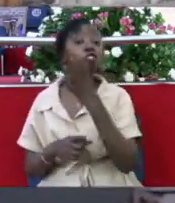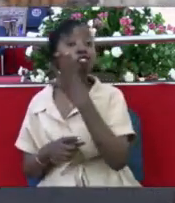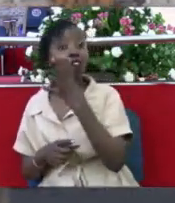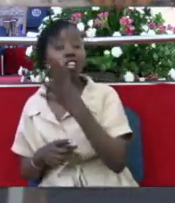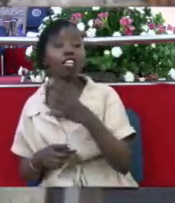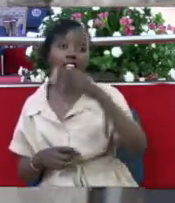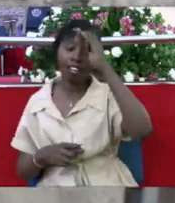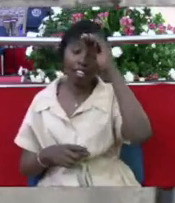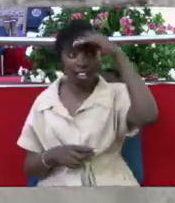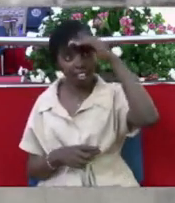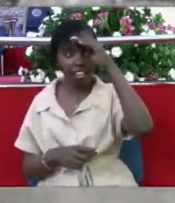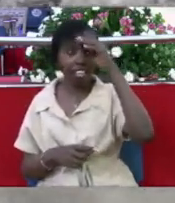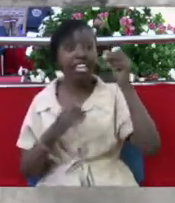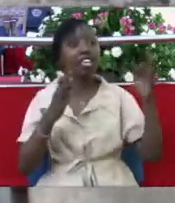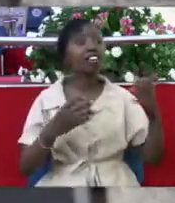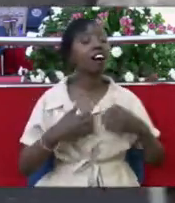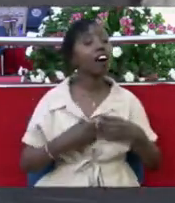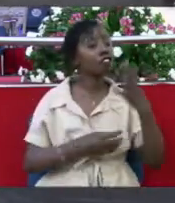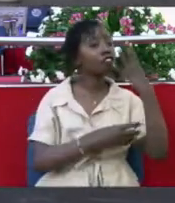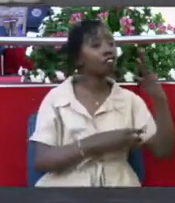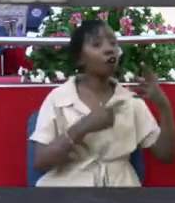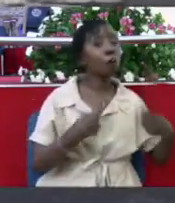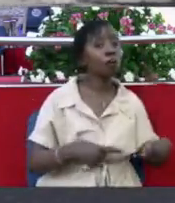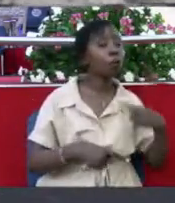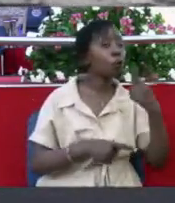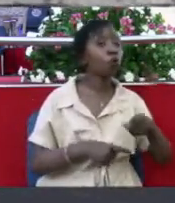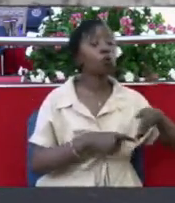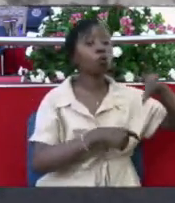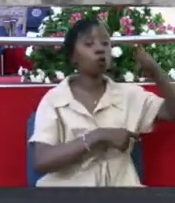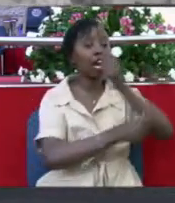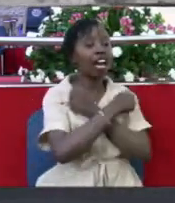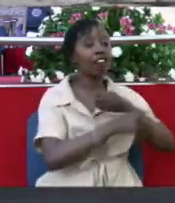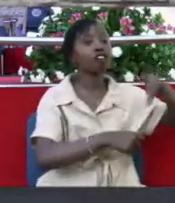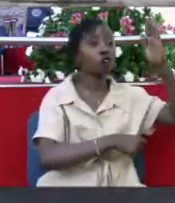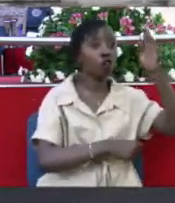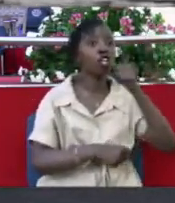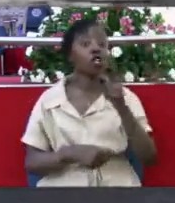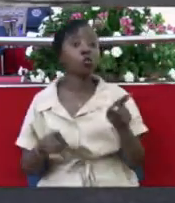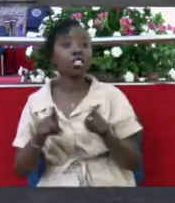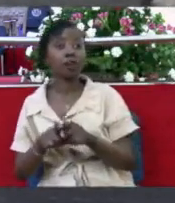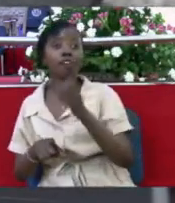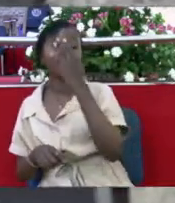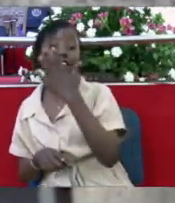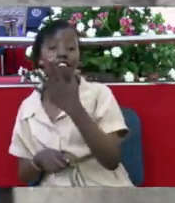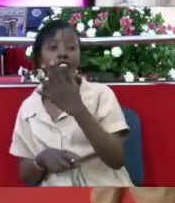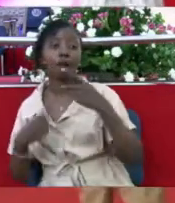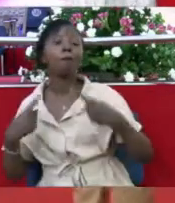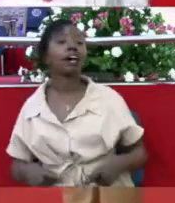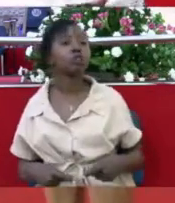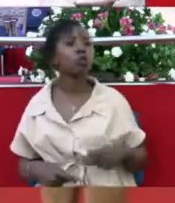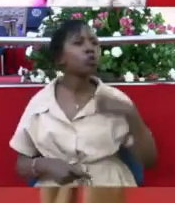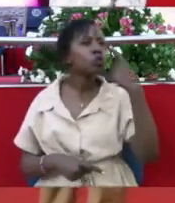The same way if there are four godly people that you walk with, very soon you'll be the fifth one. Who is your